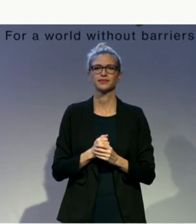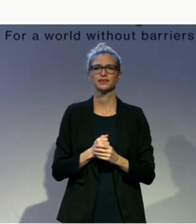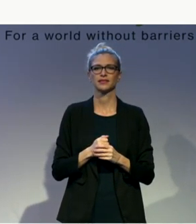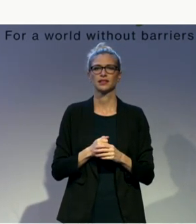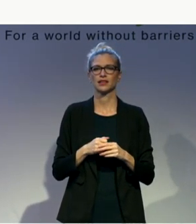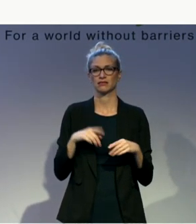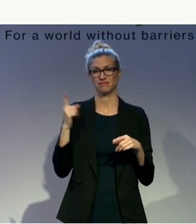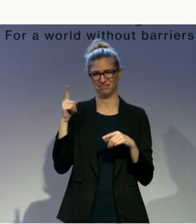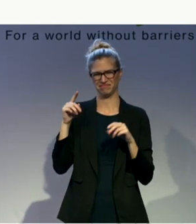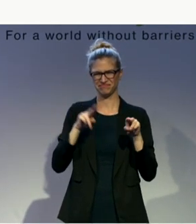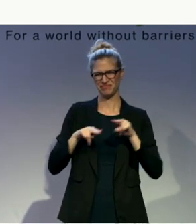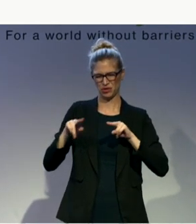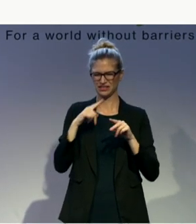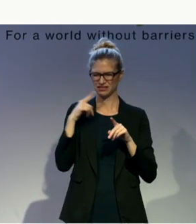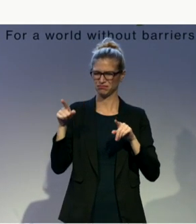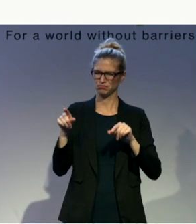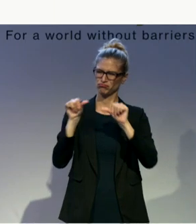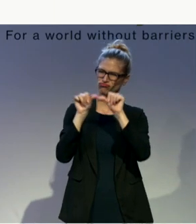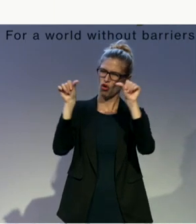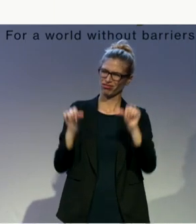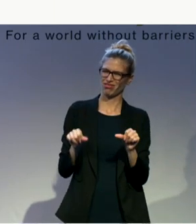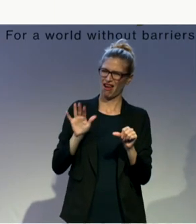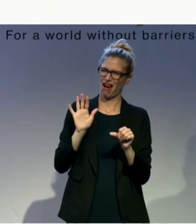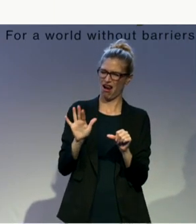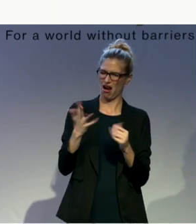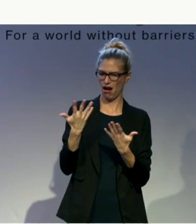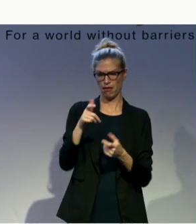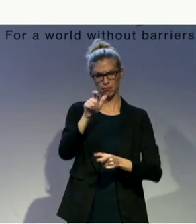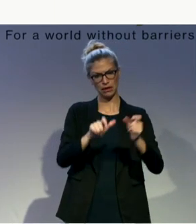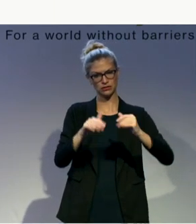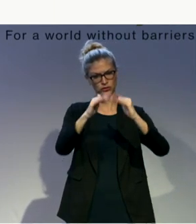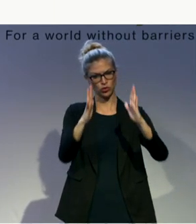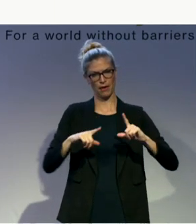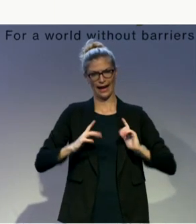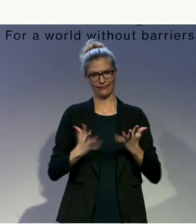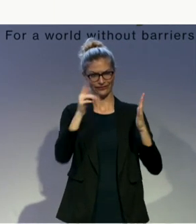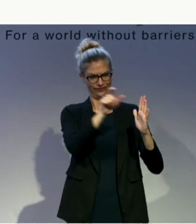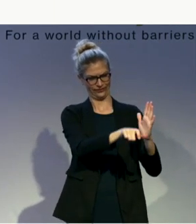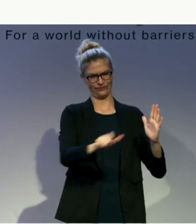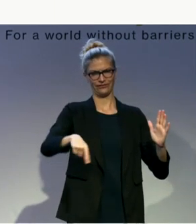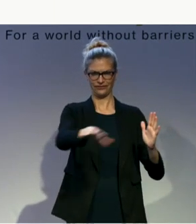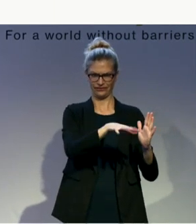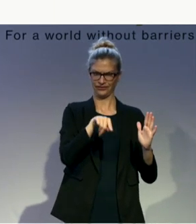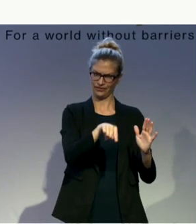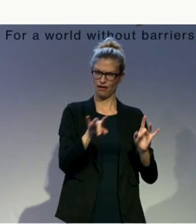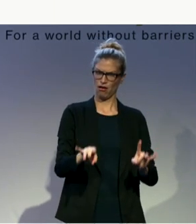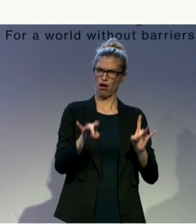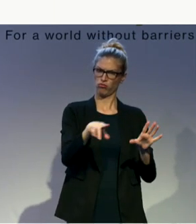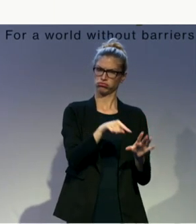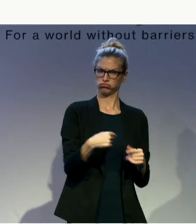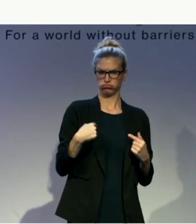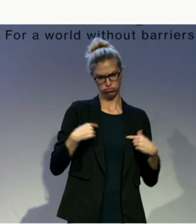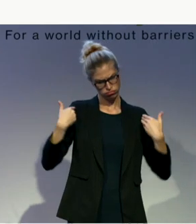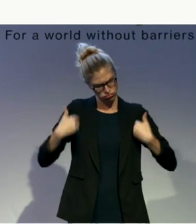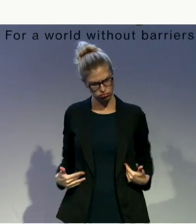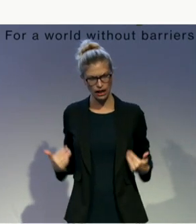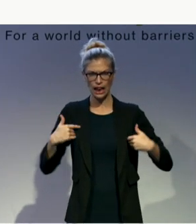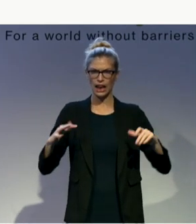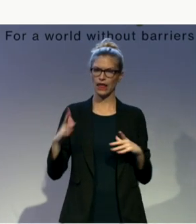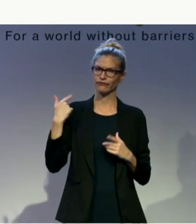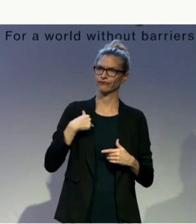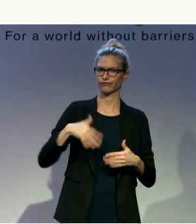was the special part in Australia, meaning that if I want to be a citizen, there's a lot of things I need.